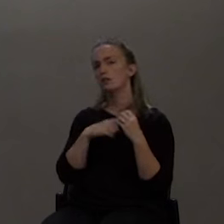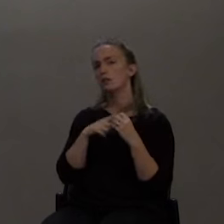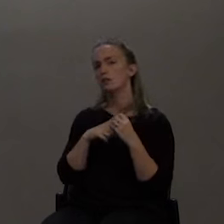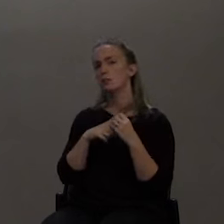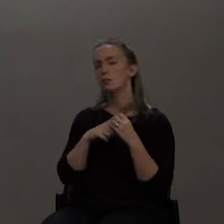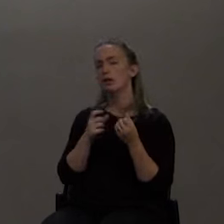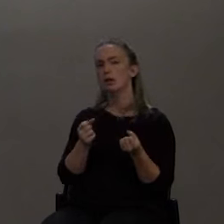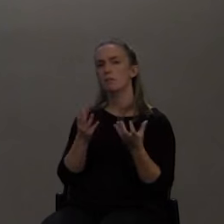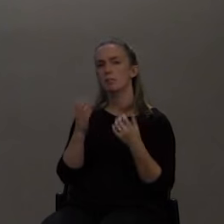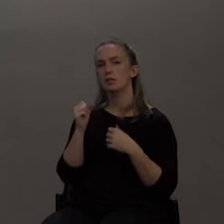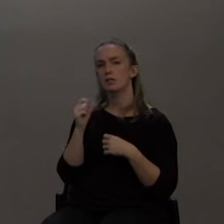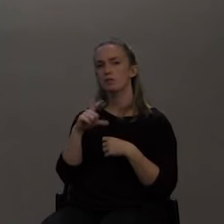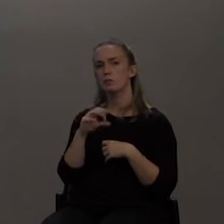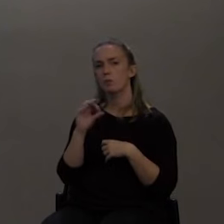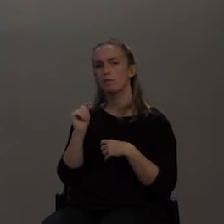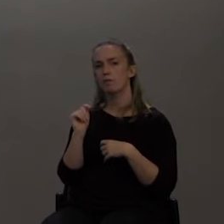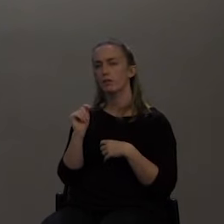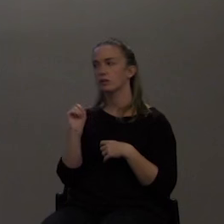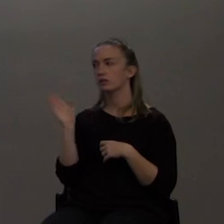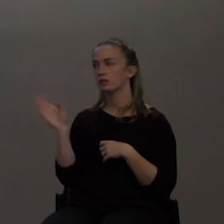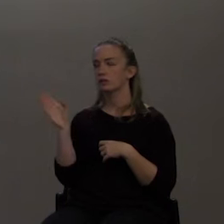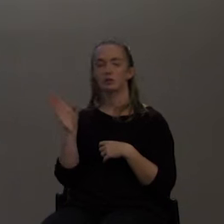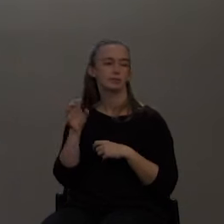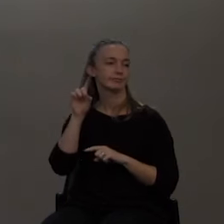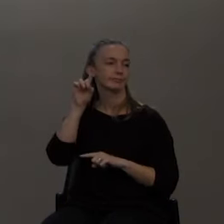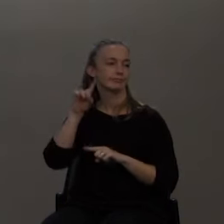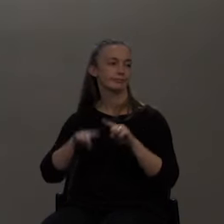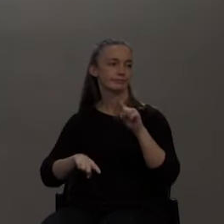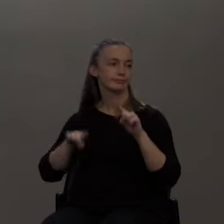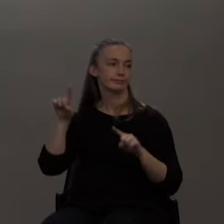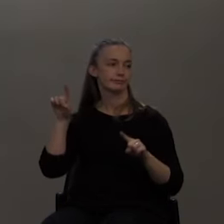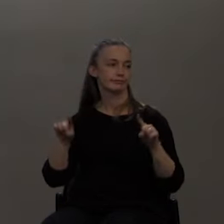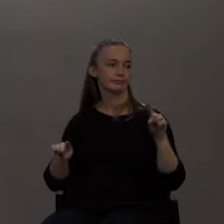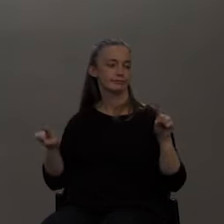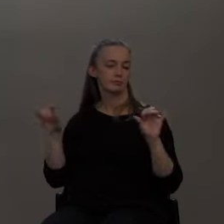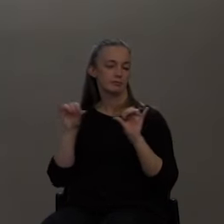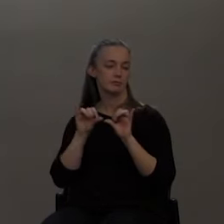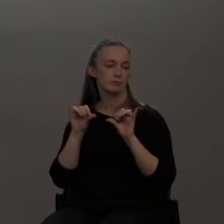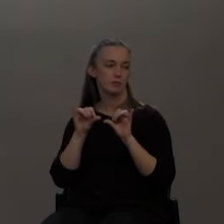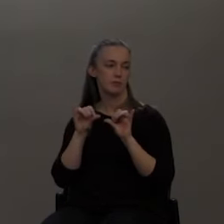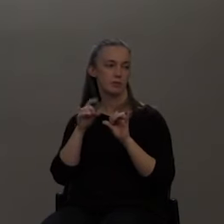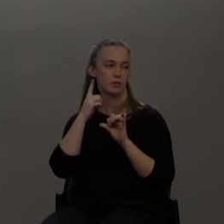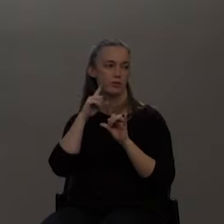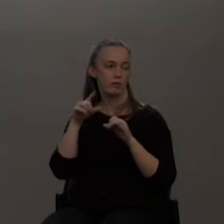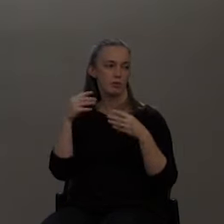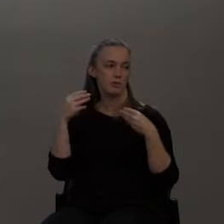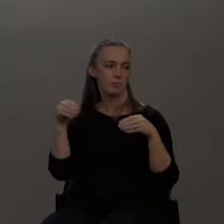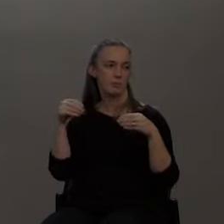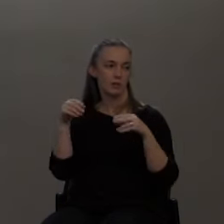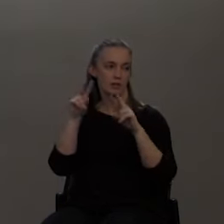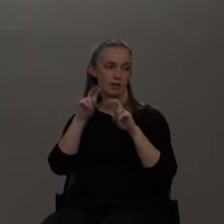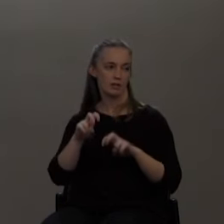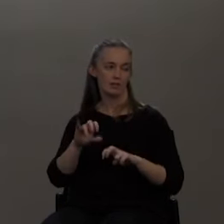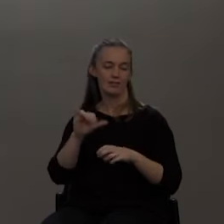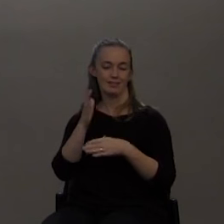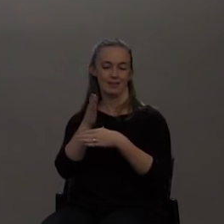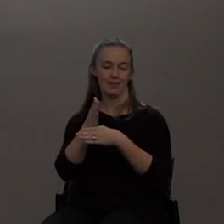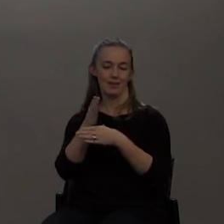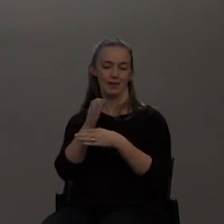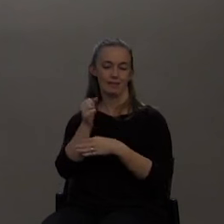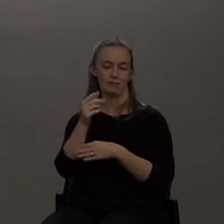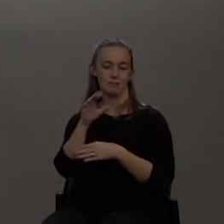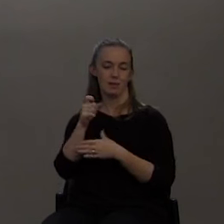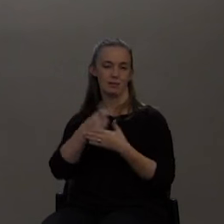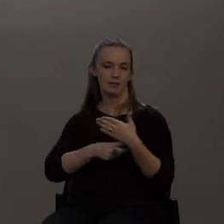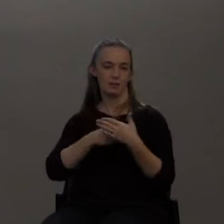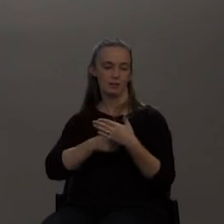square footage or what size? It varies greatly. The metrics that they do for market analysis is what the average space cost is, and